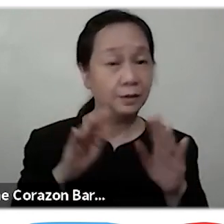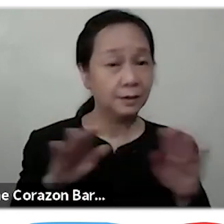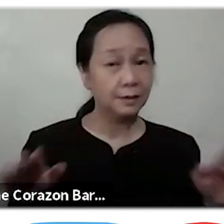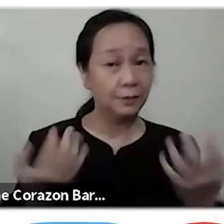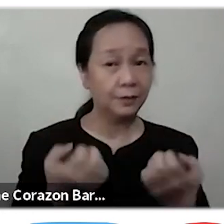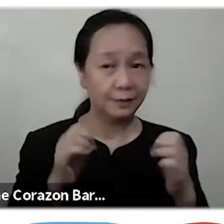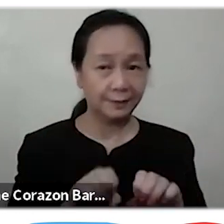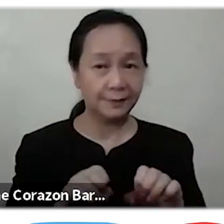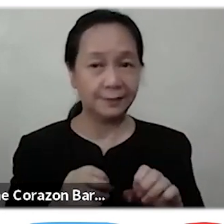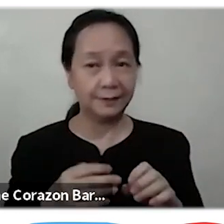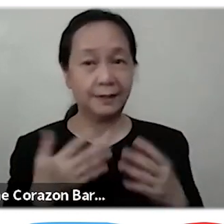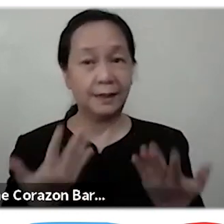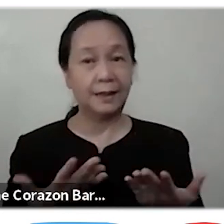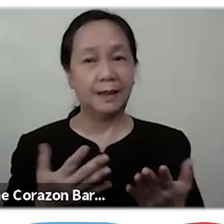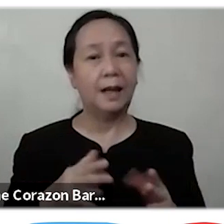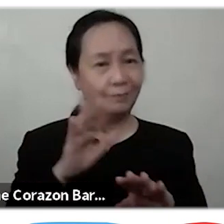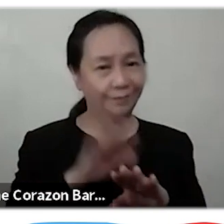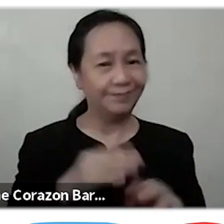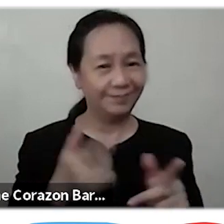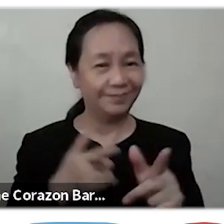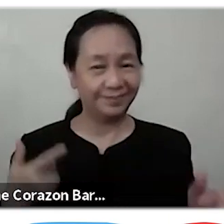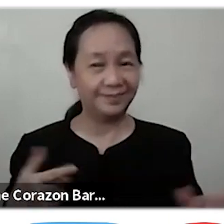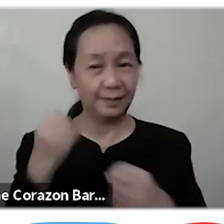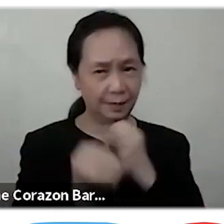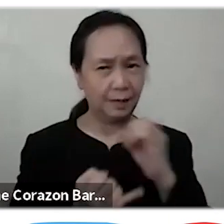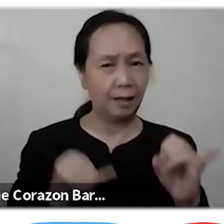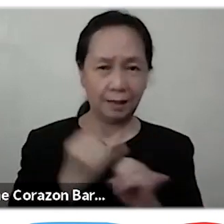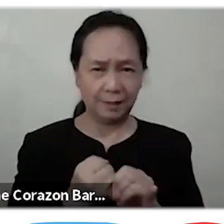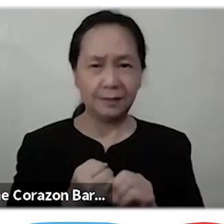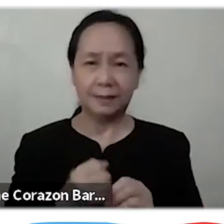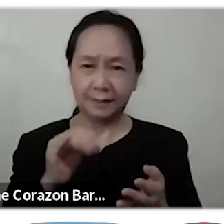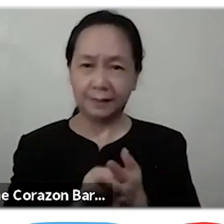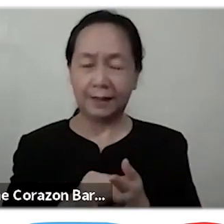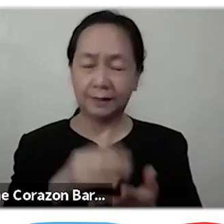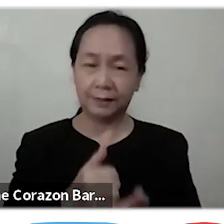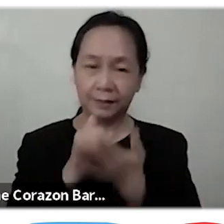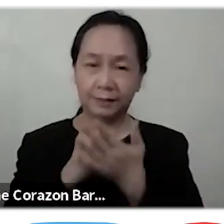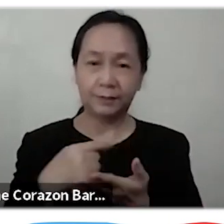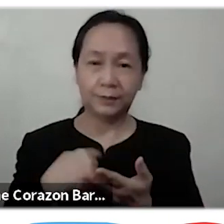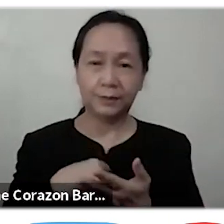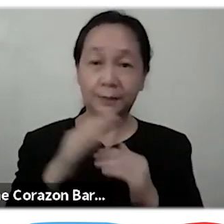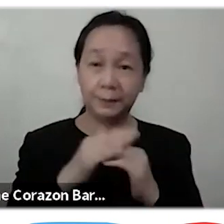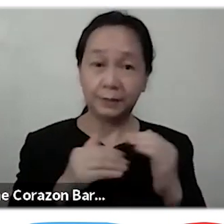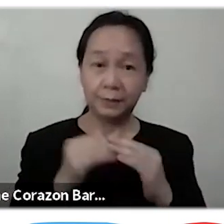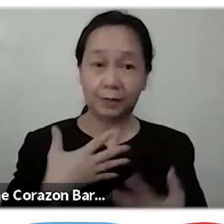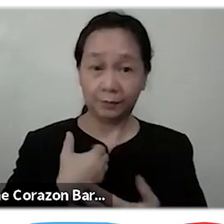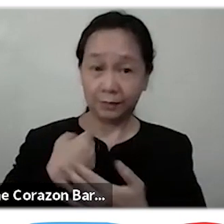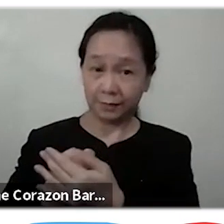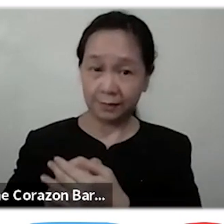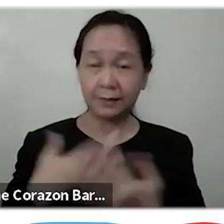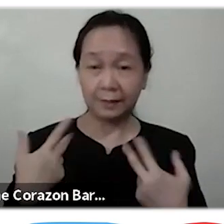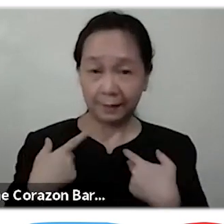I moderated online in an international level. So that helped me in building my confidence. That